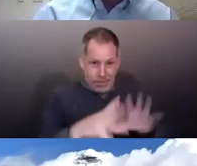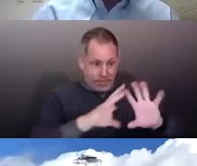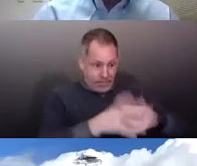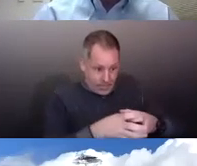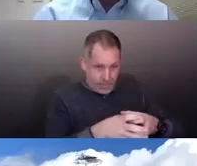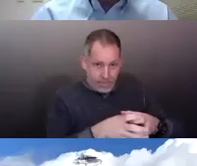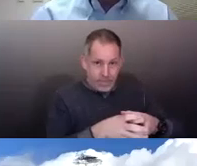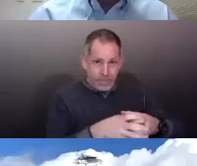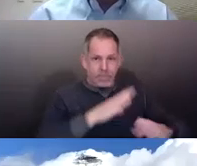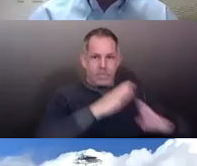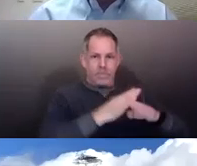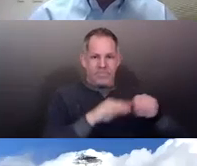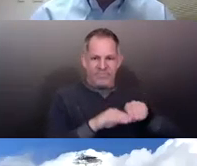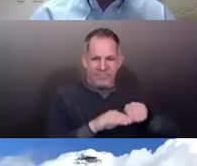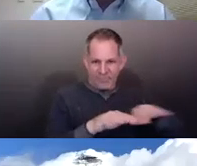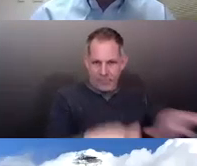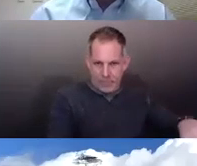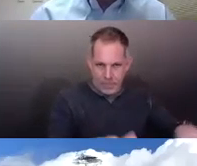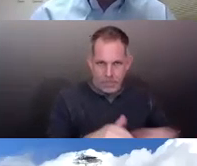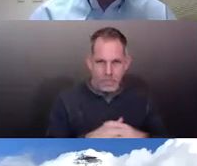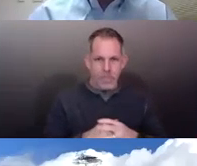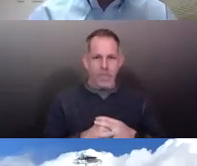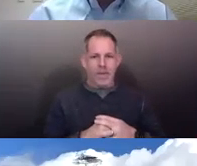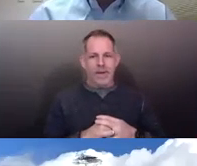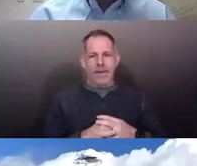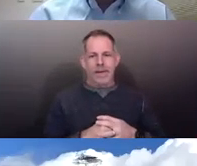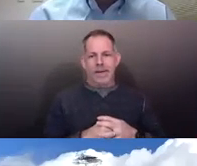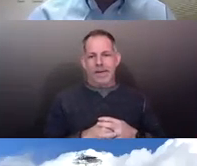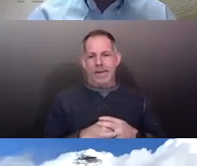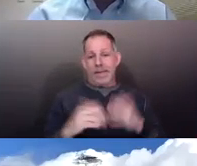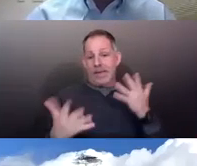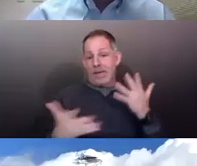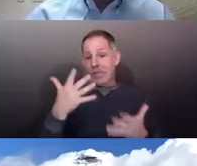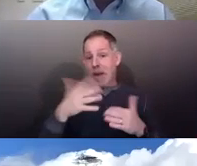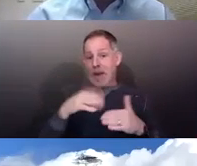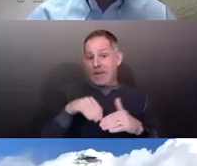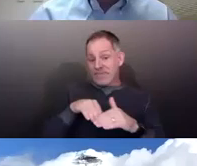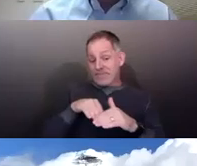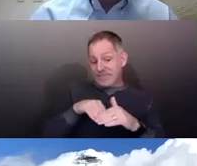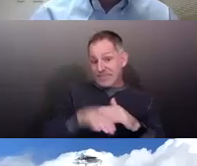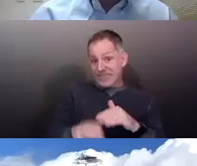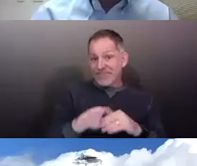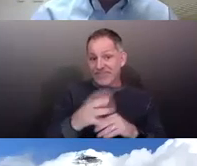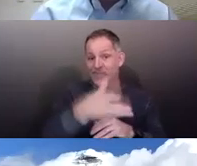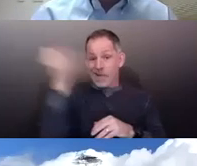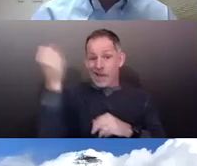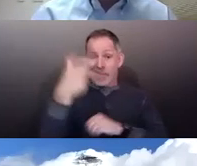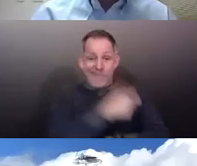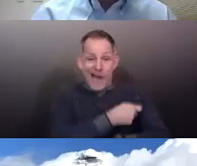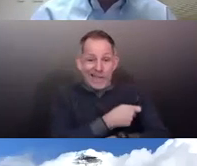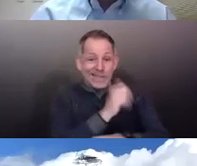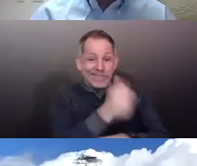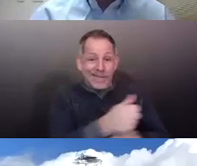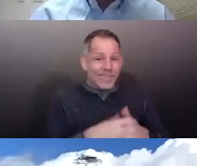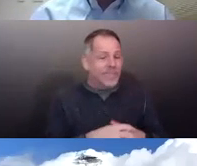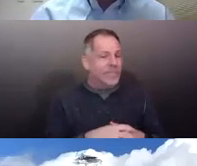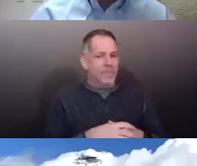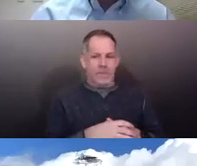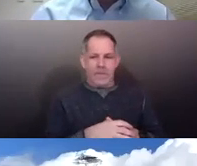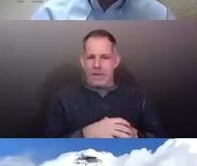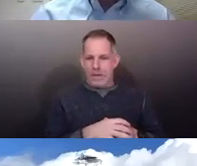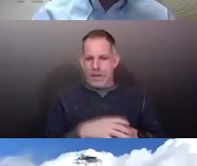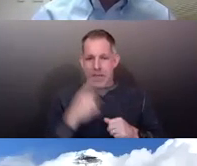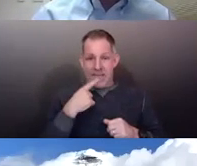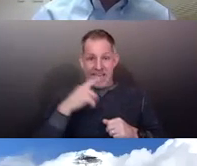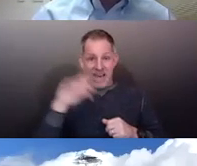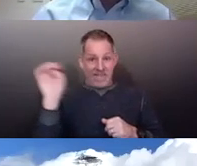to be able to access vaccine on their own? And how do we get out of this emergency with vaccine as quickly as possible? So trying to